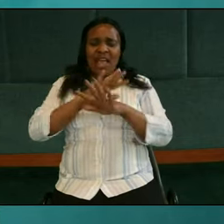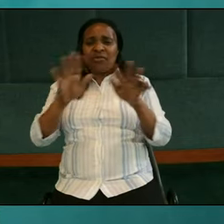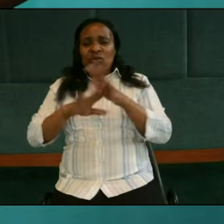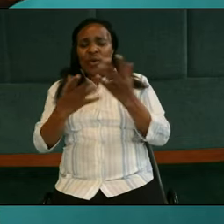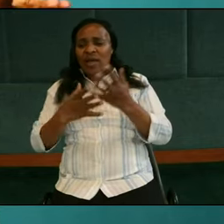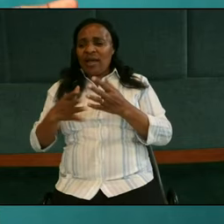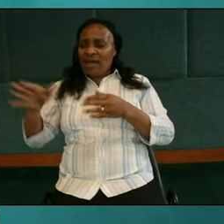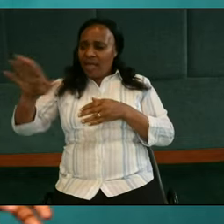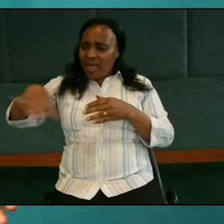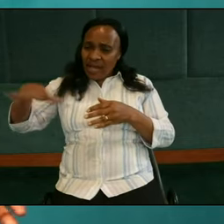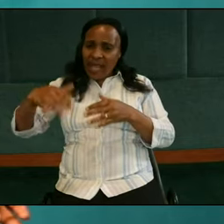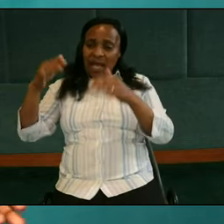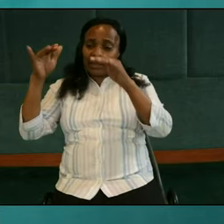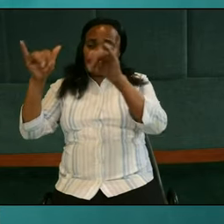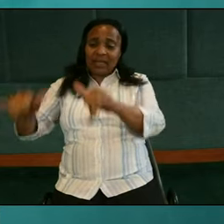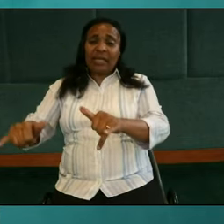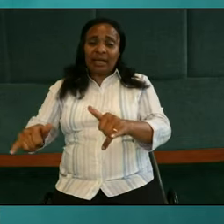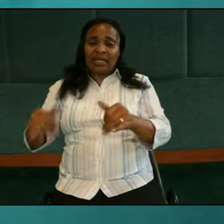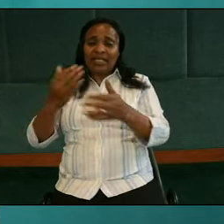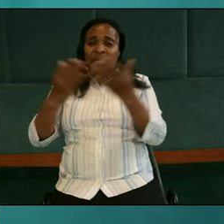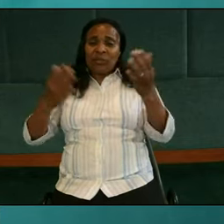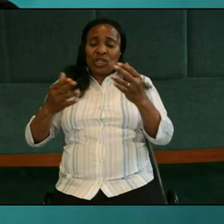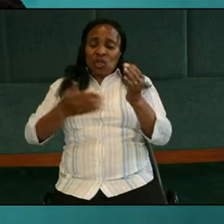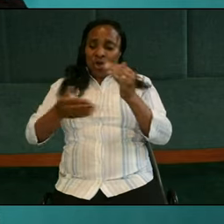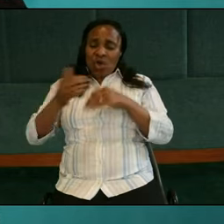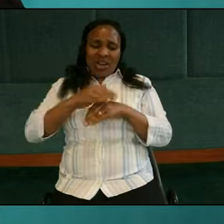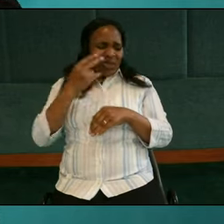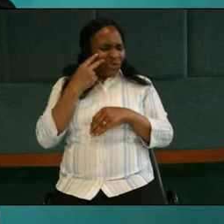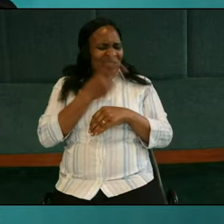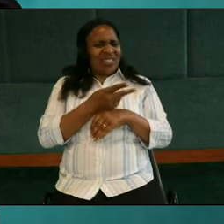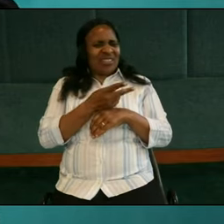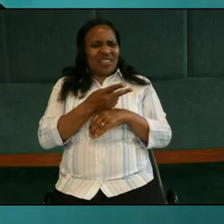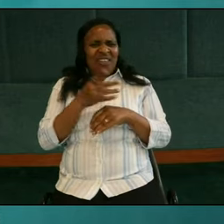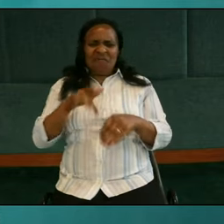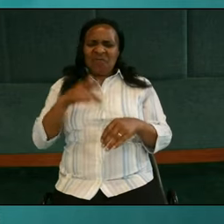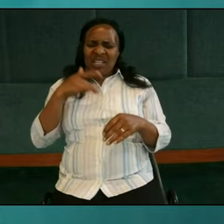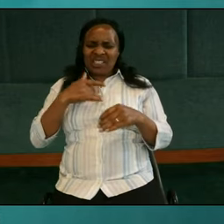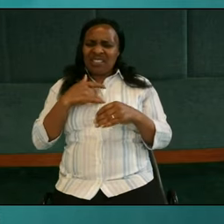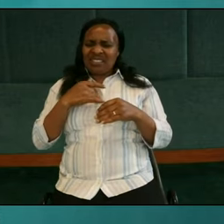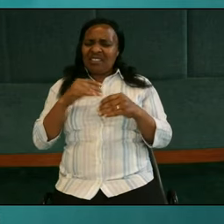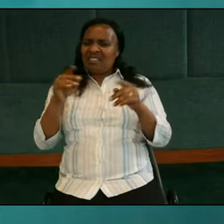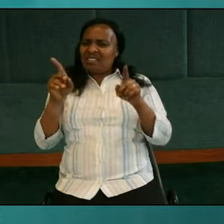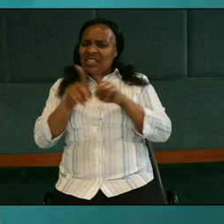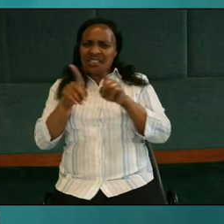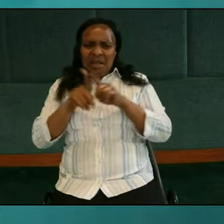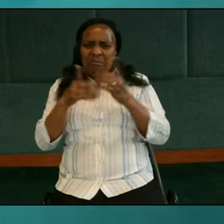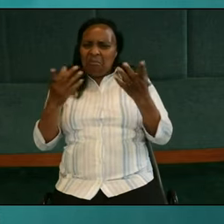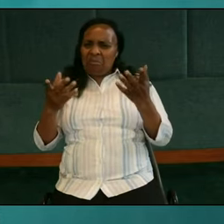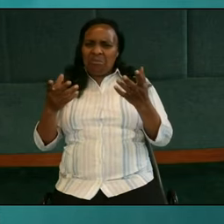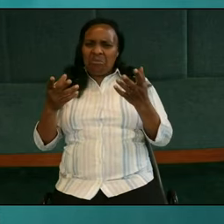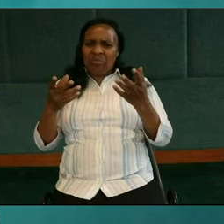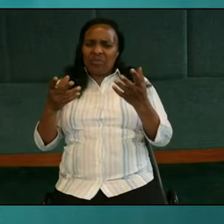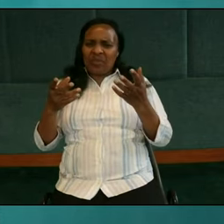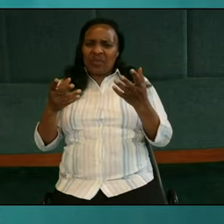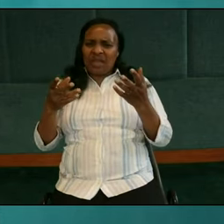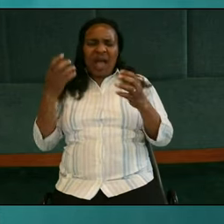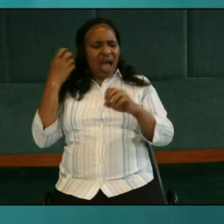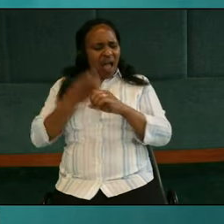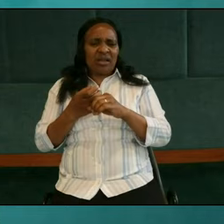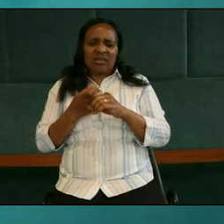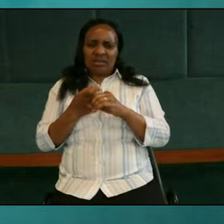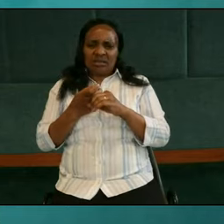estate, someone is doing something at the corner, and you just like, it feels, I know it feels like you, it's